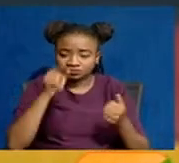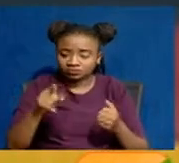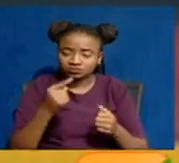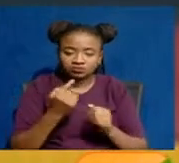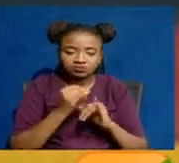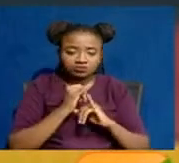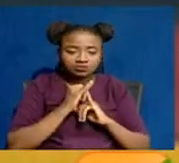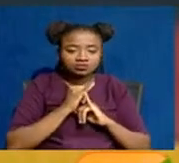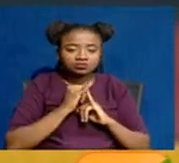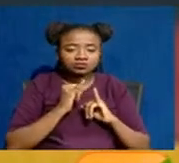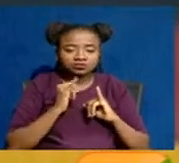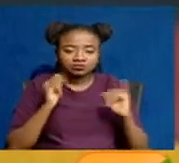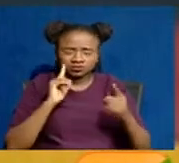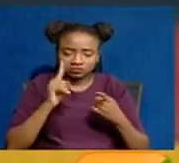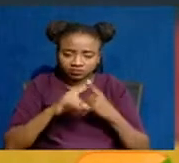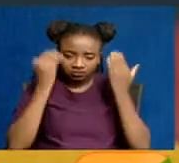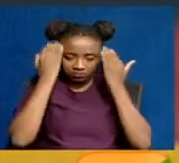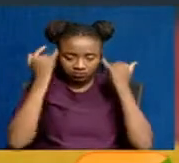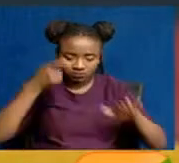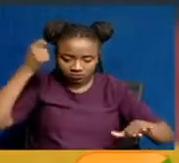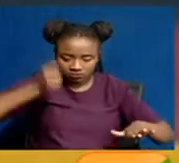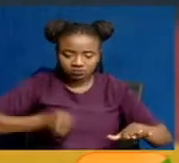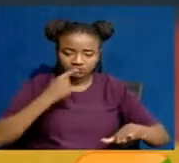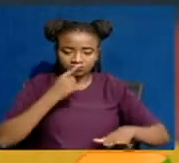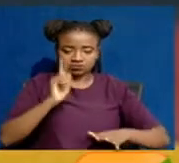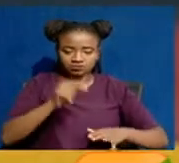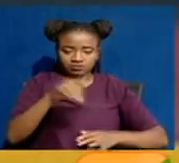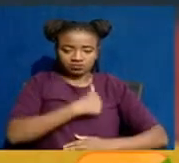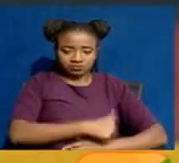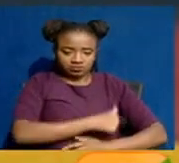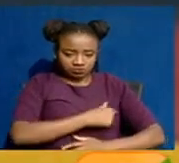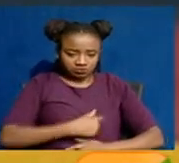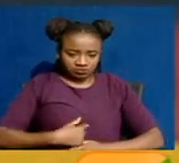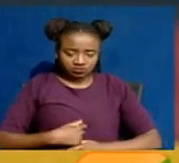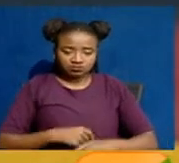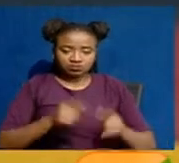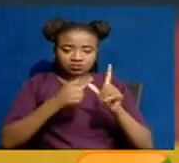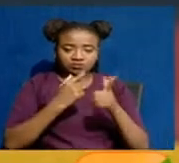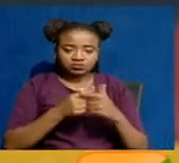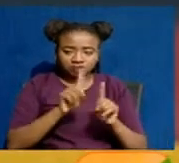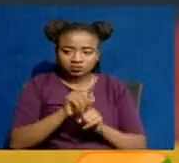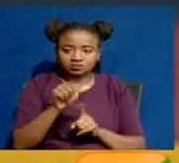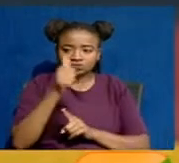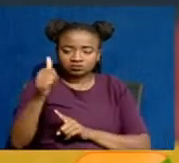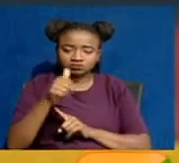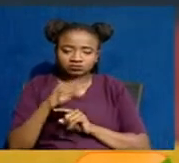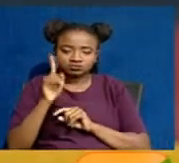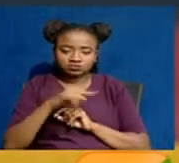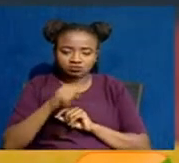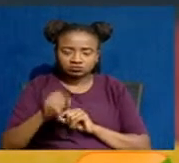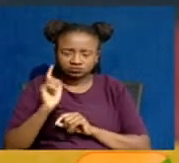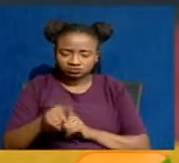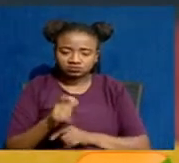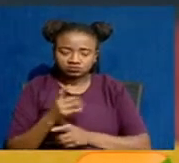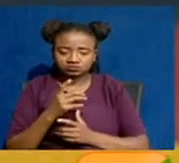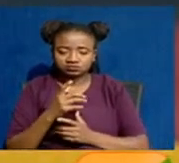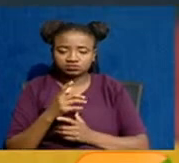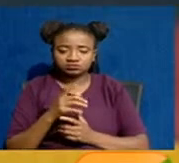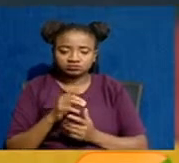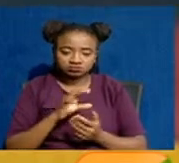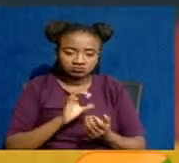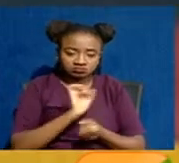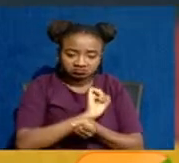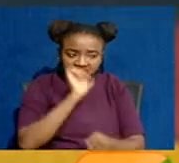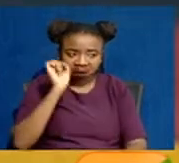proven guilty. So you should be separately held. Another thing is, for most offenses, you should be released on bail and bond. And as has